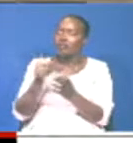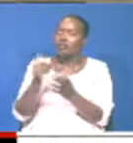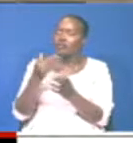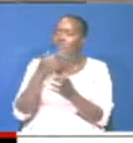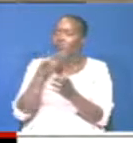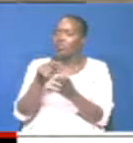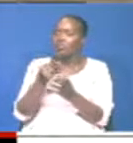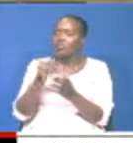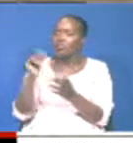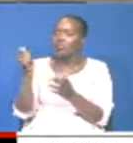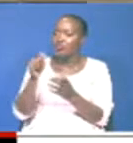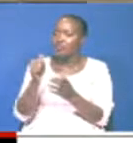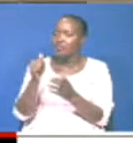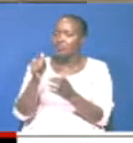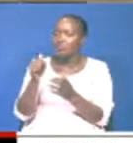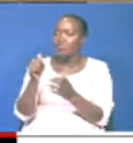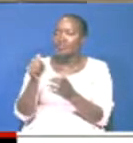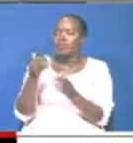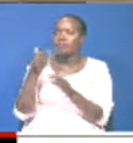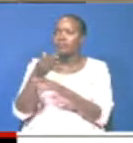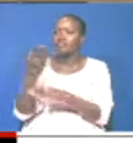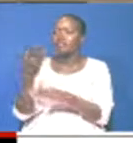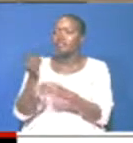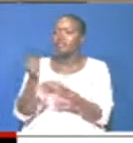seen for over 45 years,